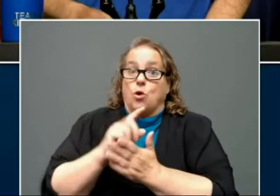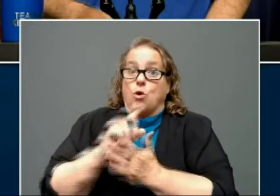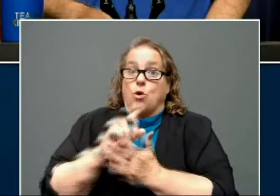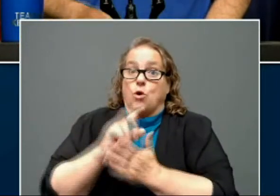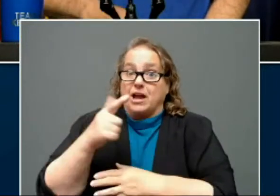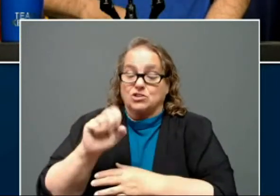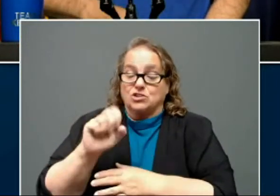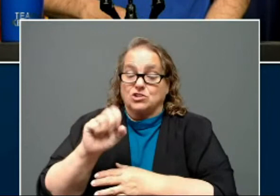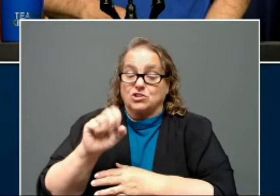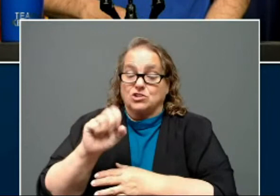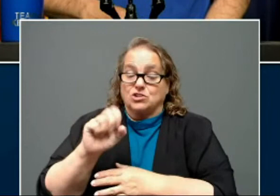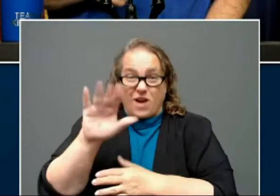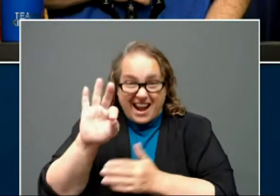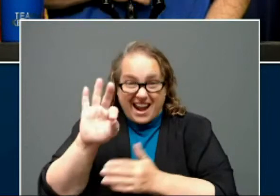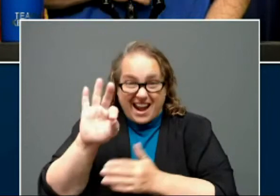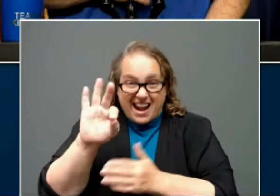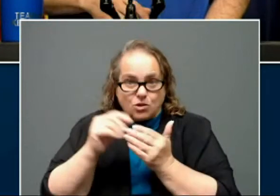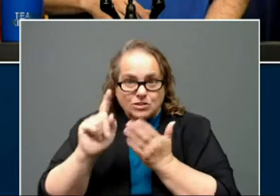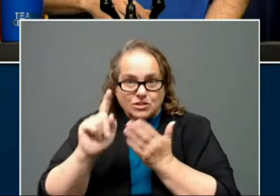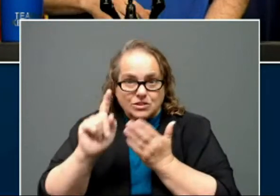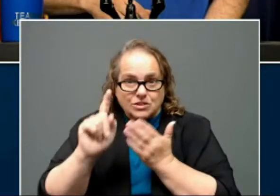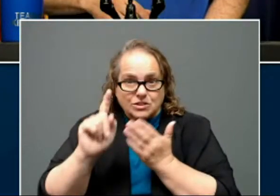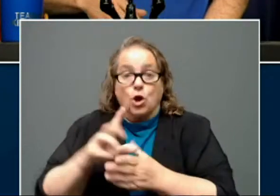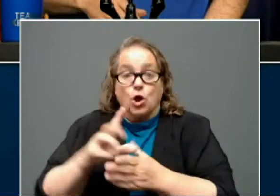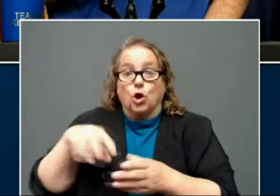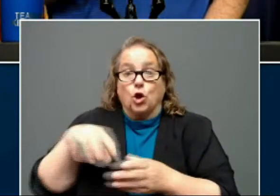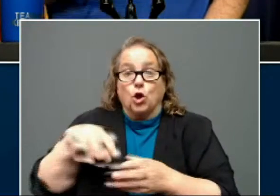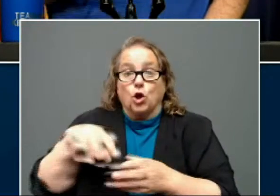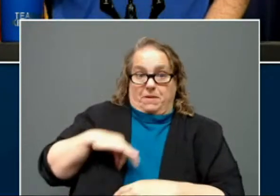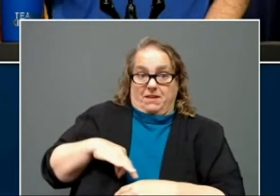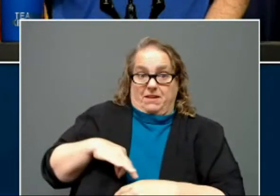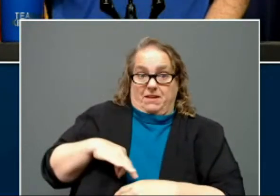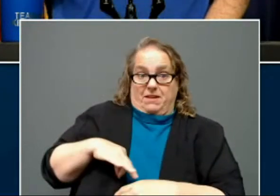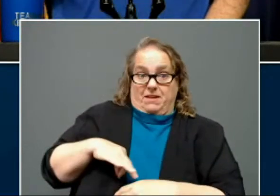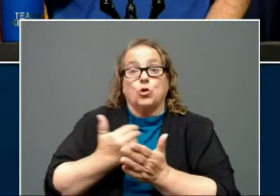$29, including benefits, with the new location in Simpsonville.